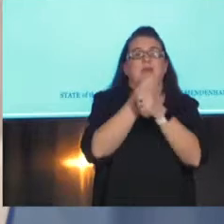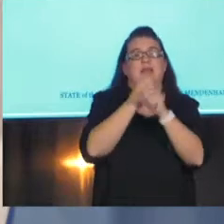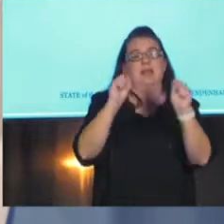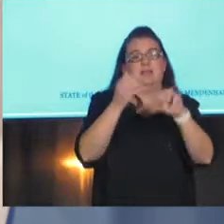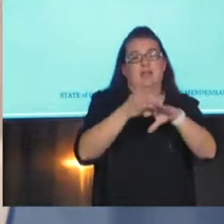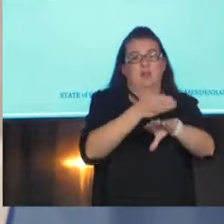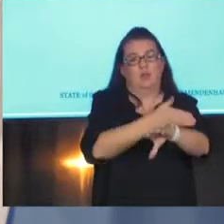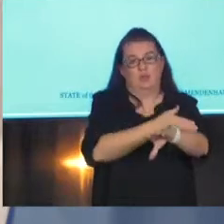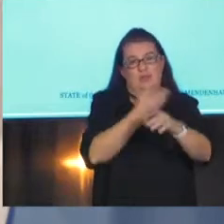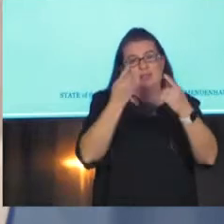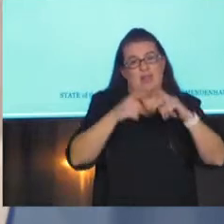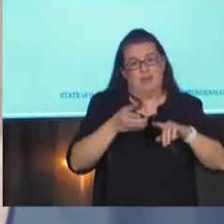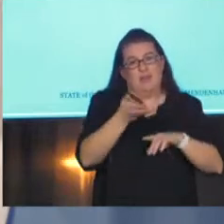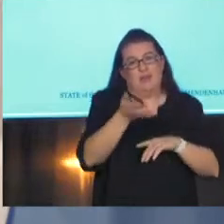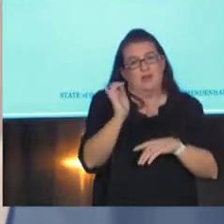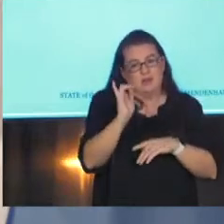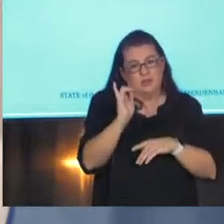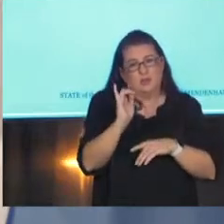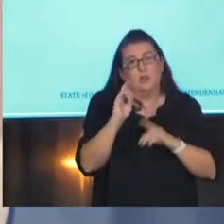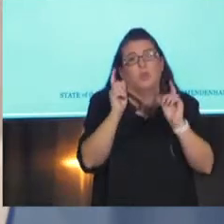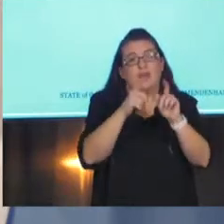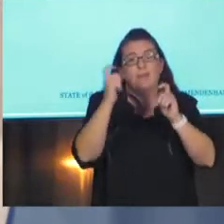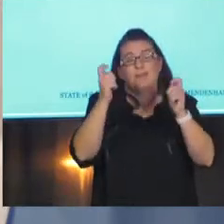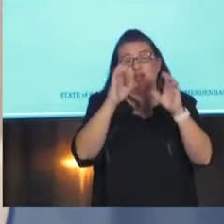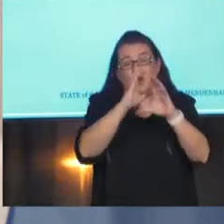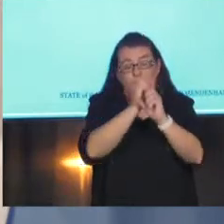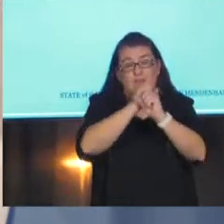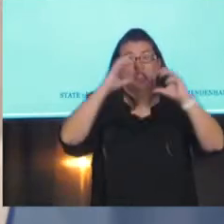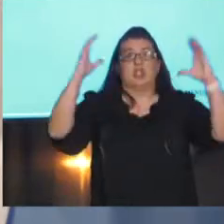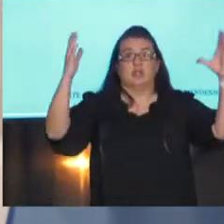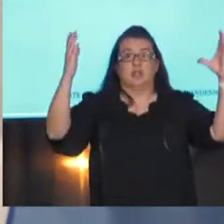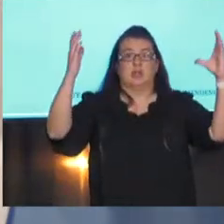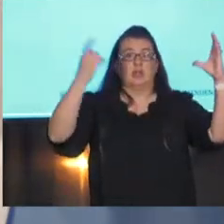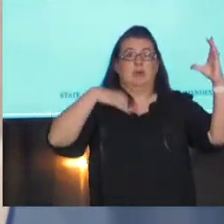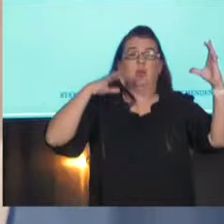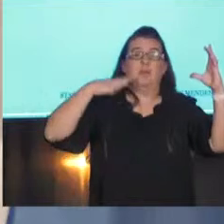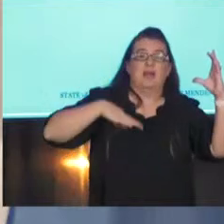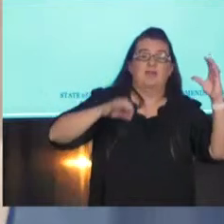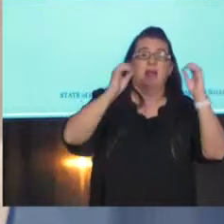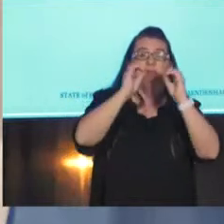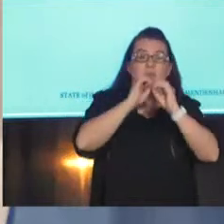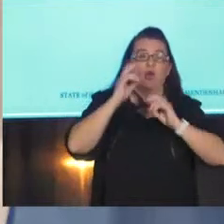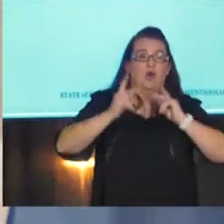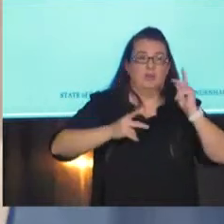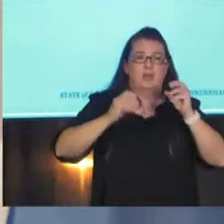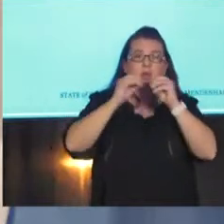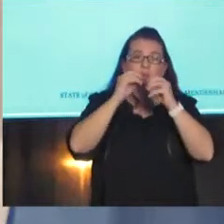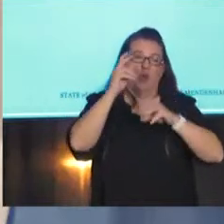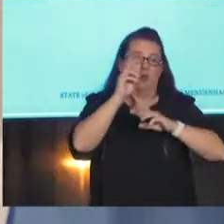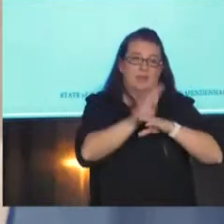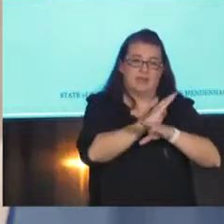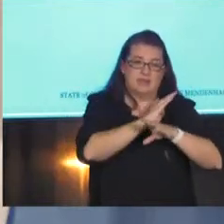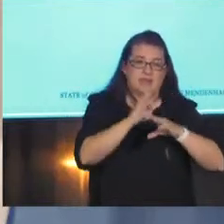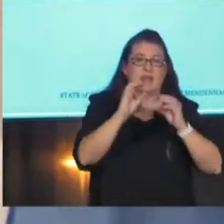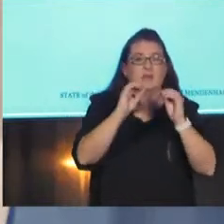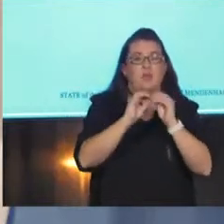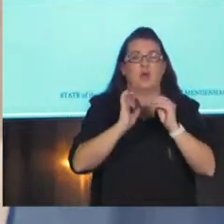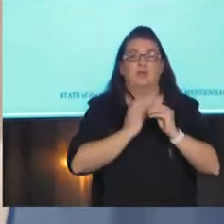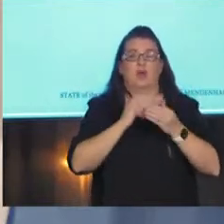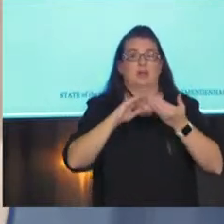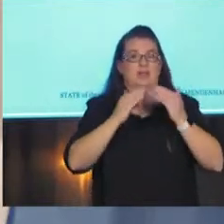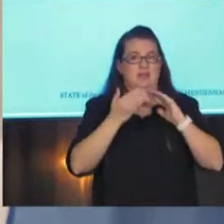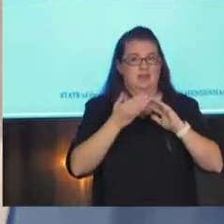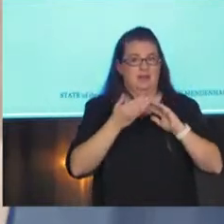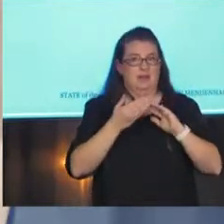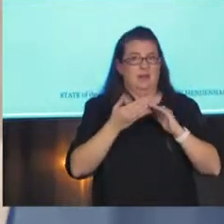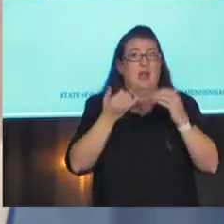we'll make with an even bigger vision that will benefit more residents, more businesses, and more of our city.